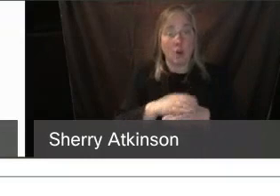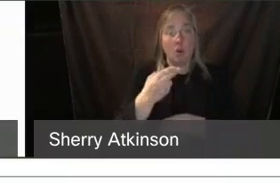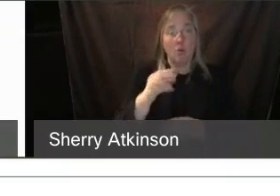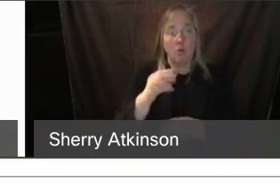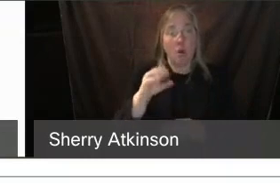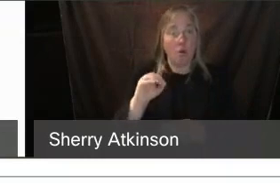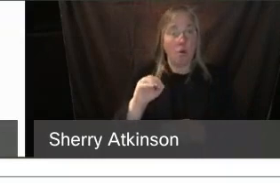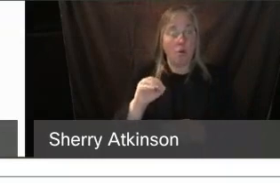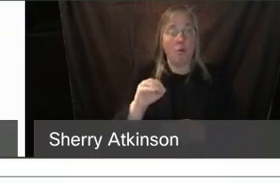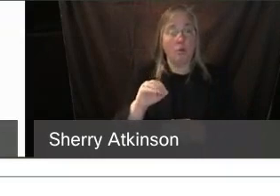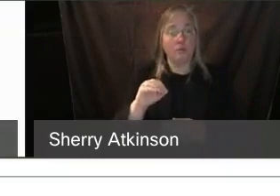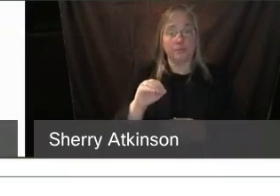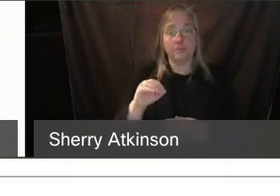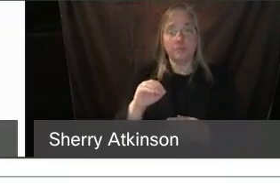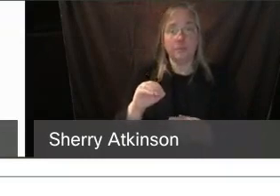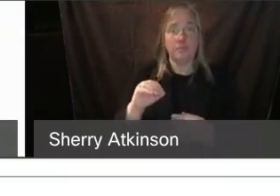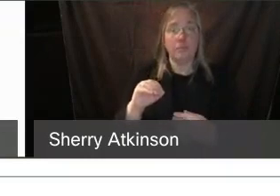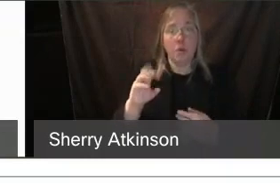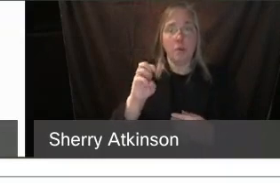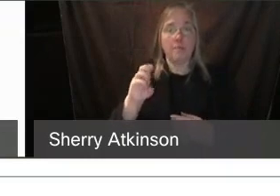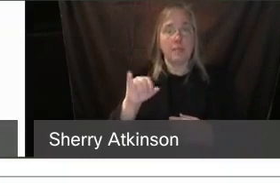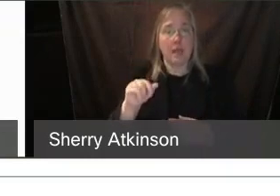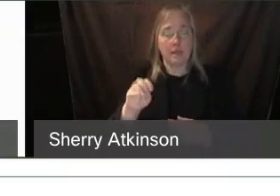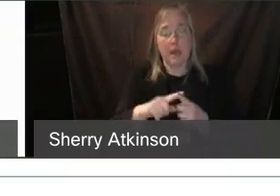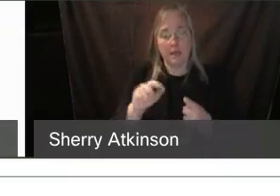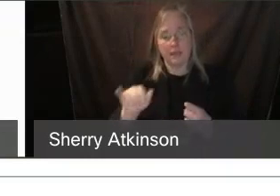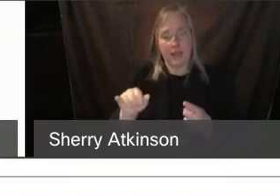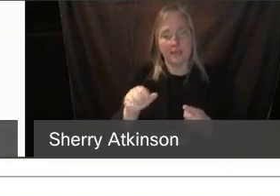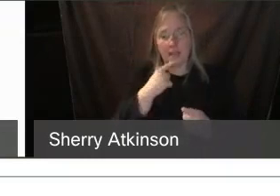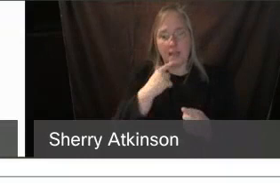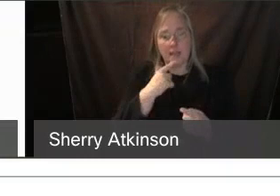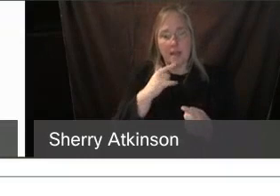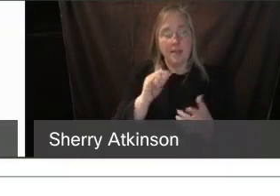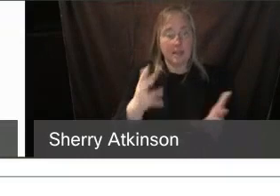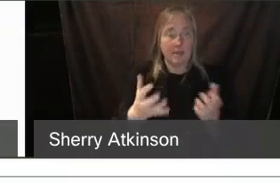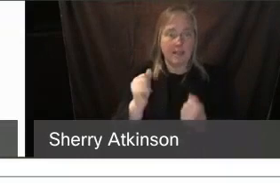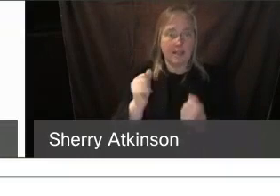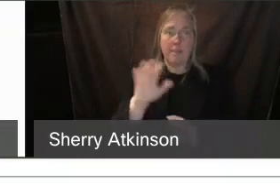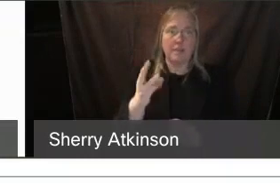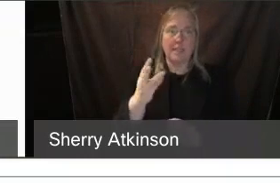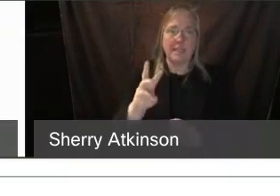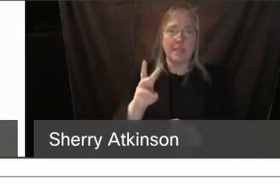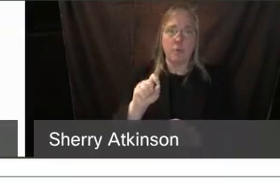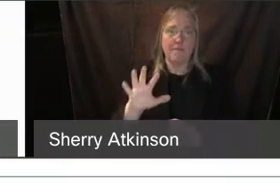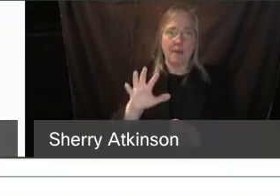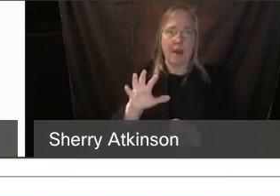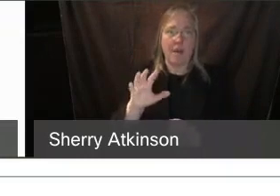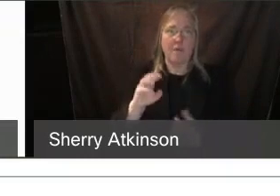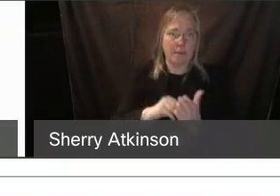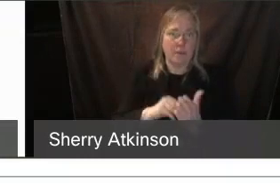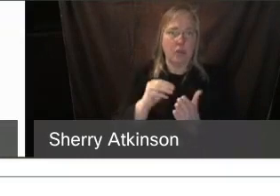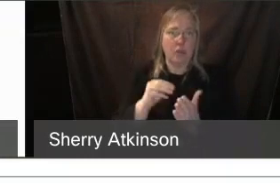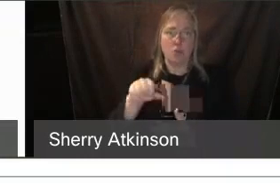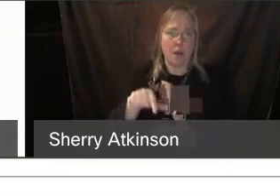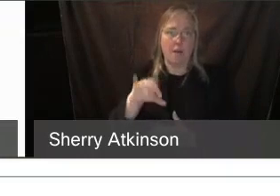But what they're saying is that the demand is about 16.5 million square feet for the next 4 years. So if you look at what our